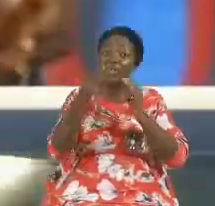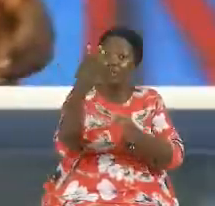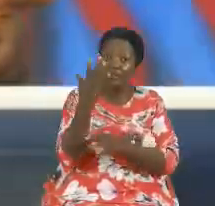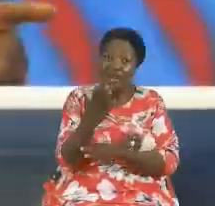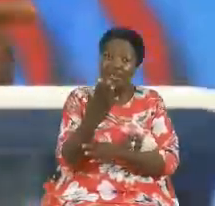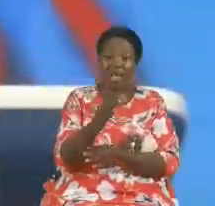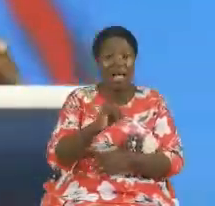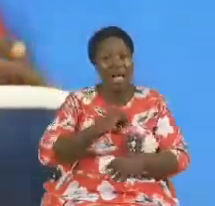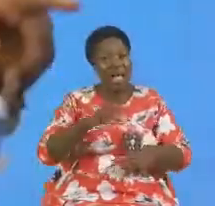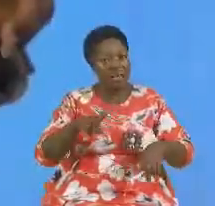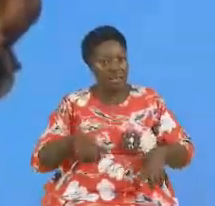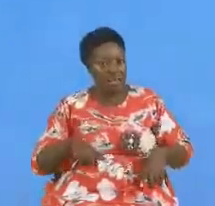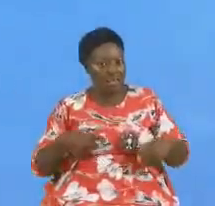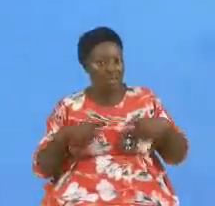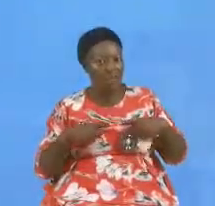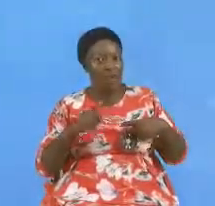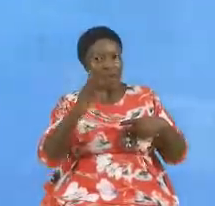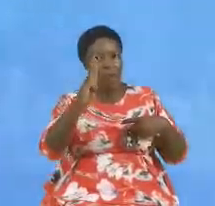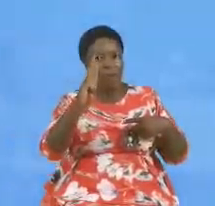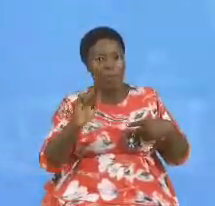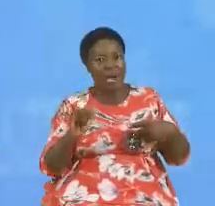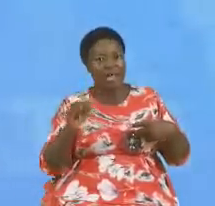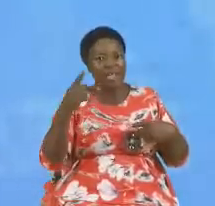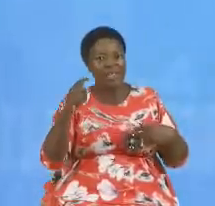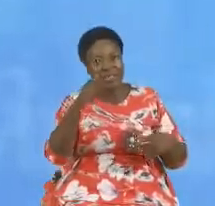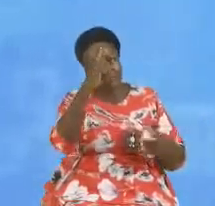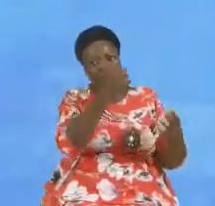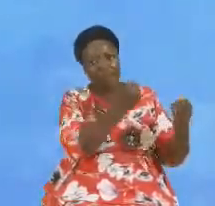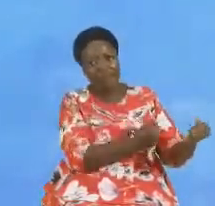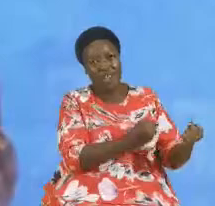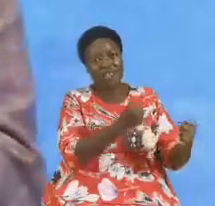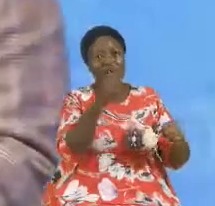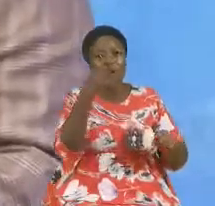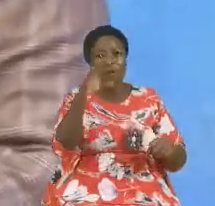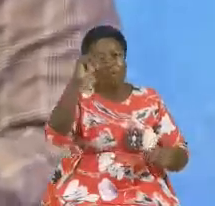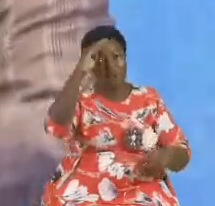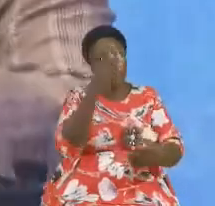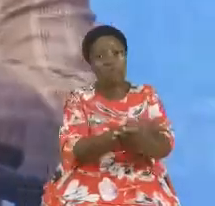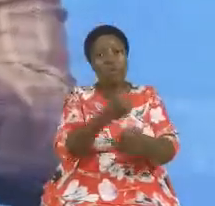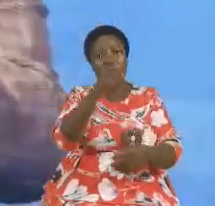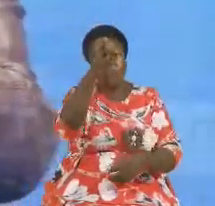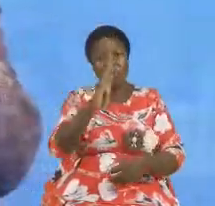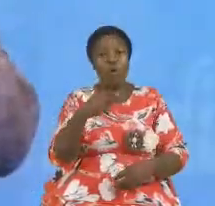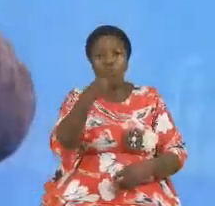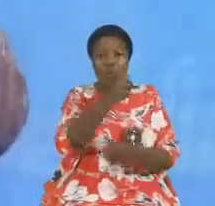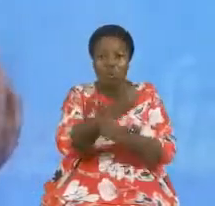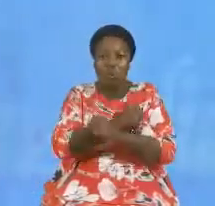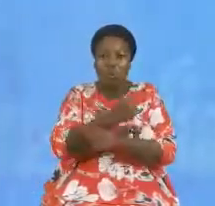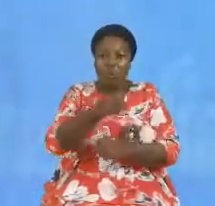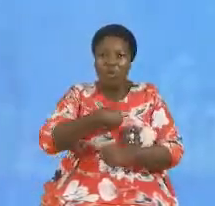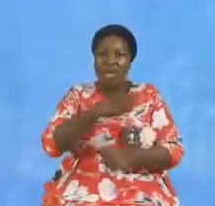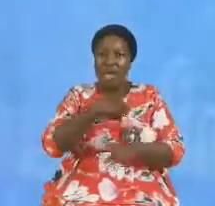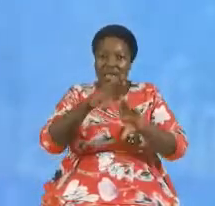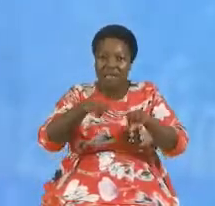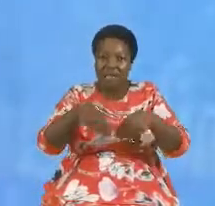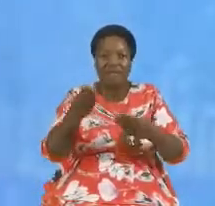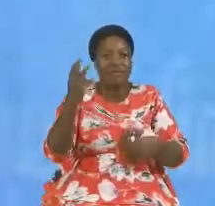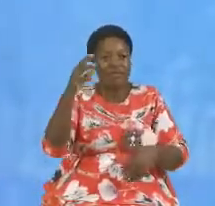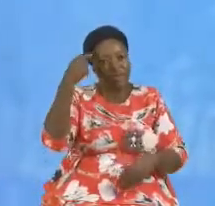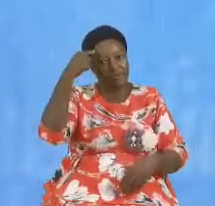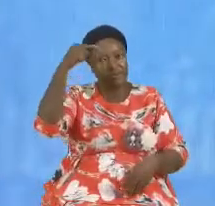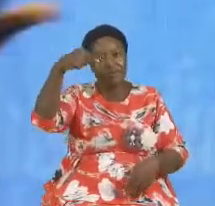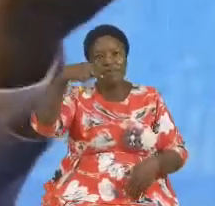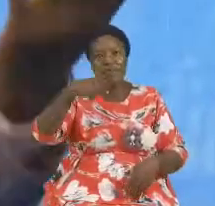the life which I now live in the flesh, I live by the faith of the Son